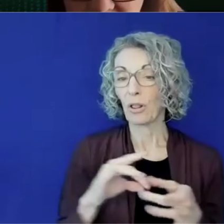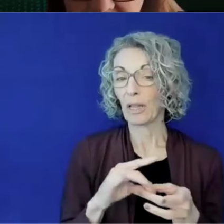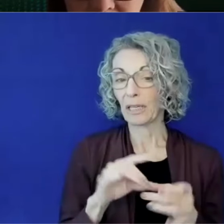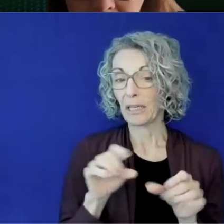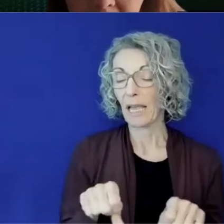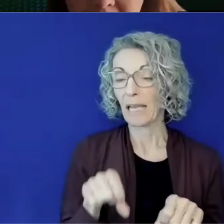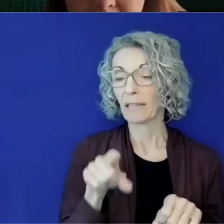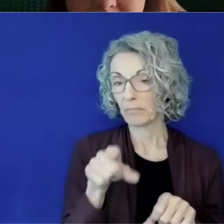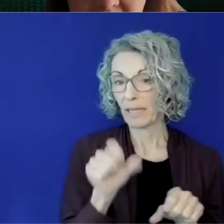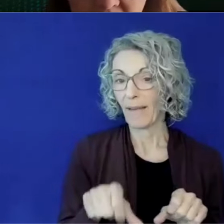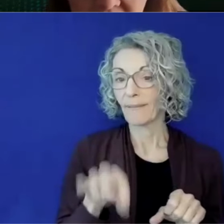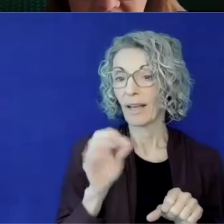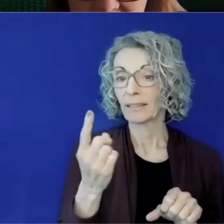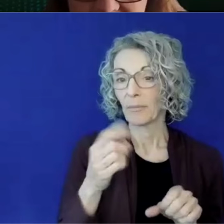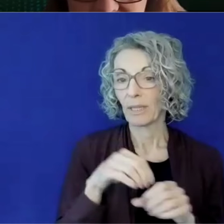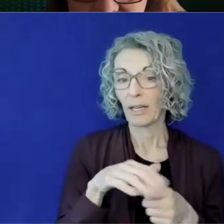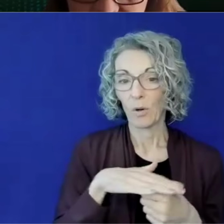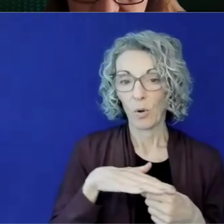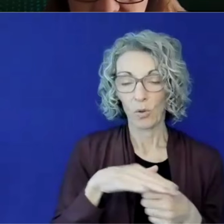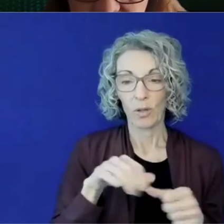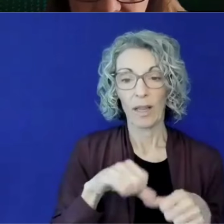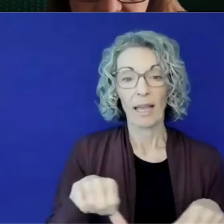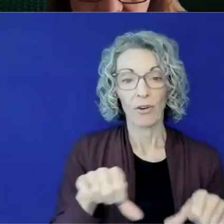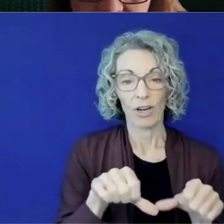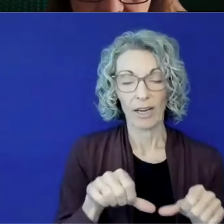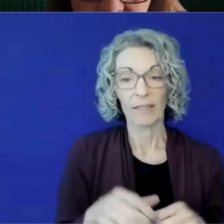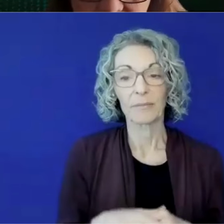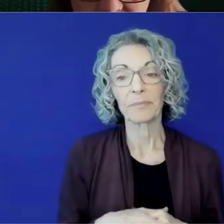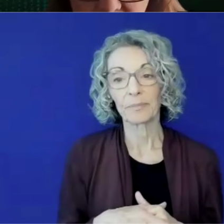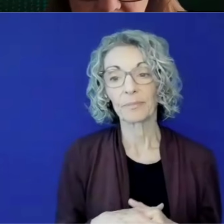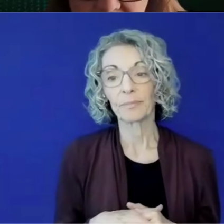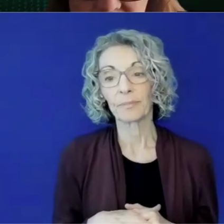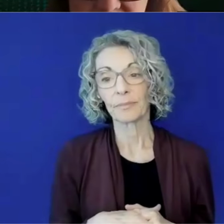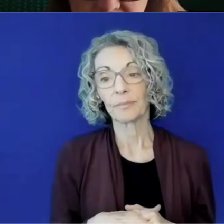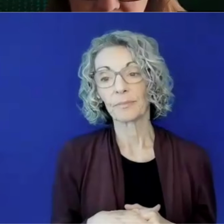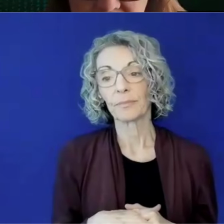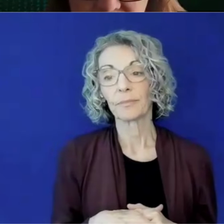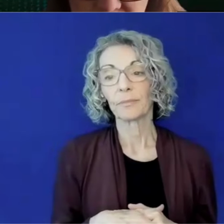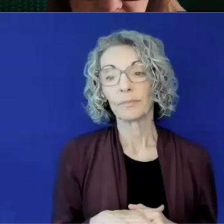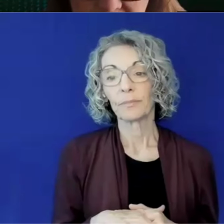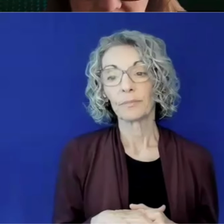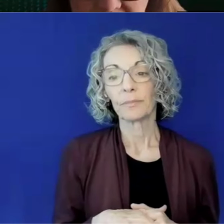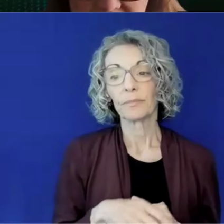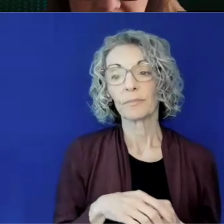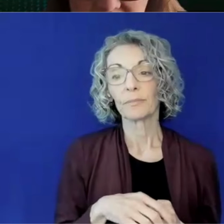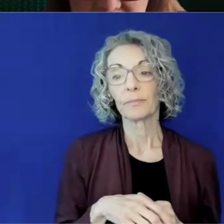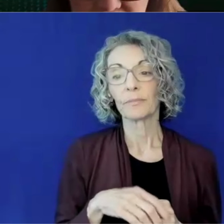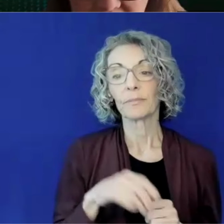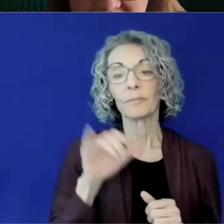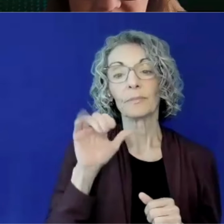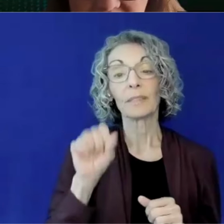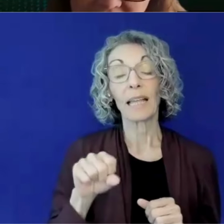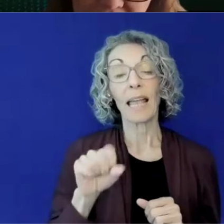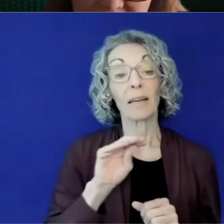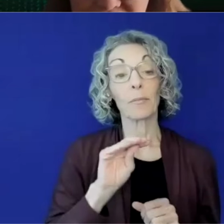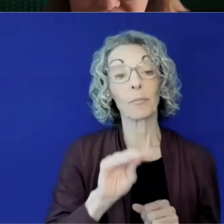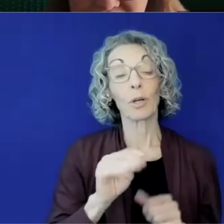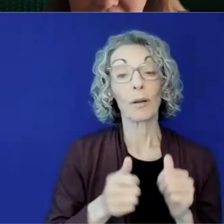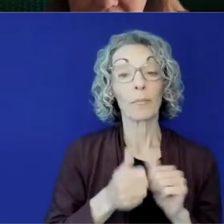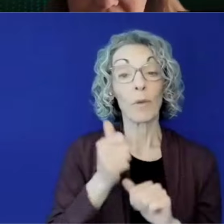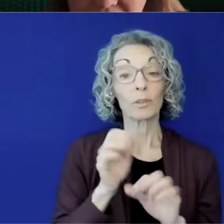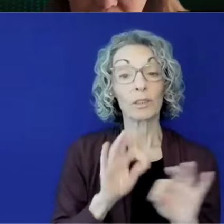local area on that. Can you put the most important attorney we need in the chat? I think